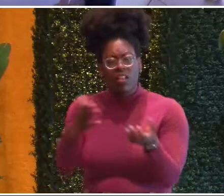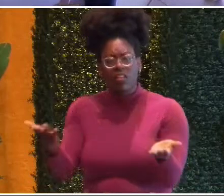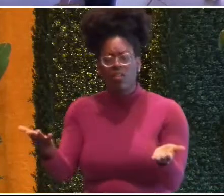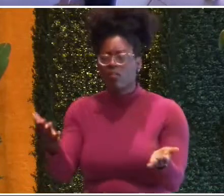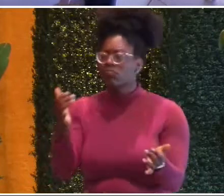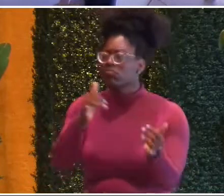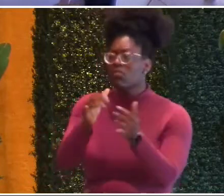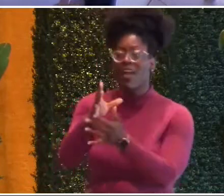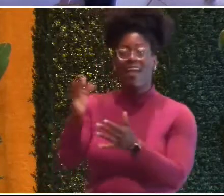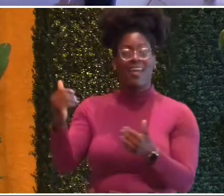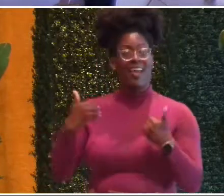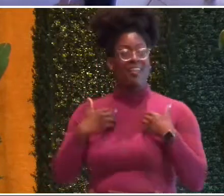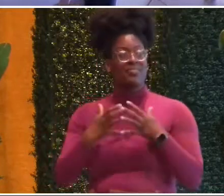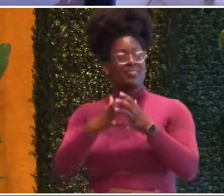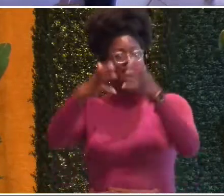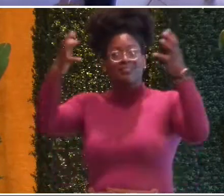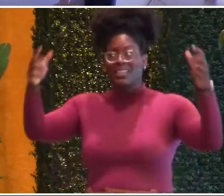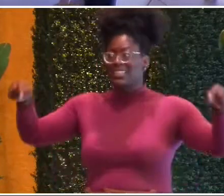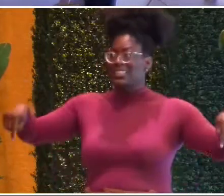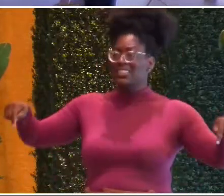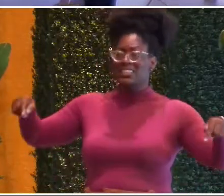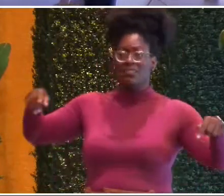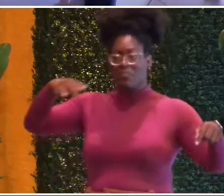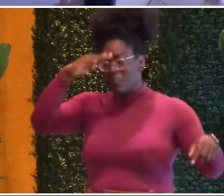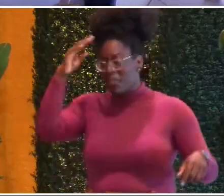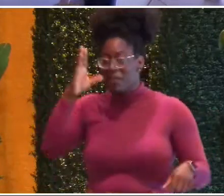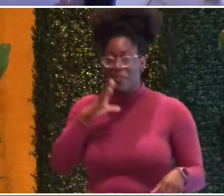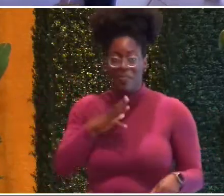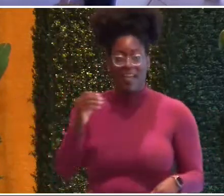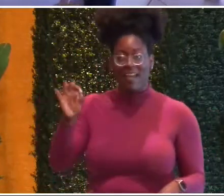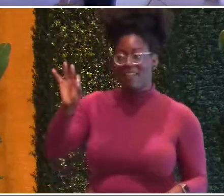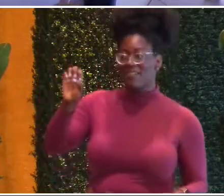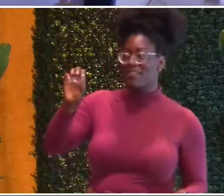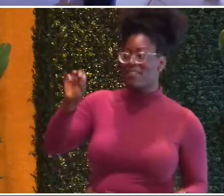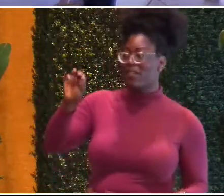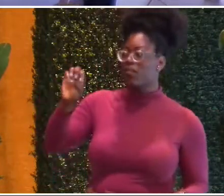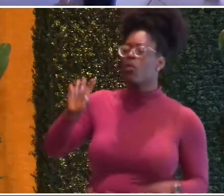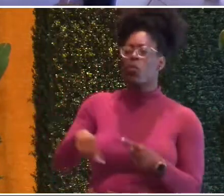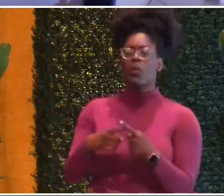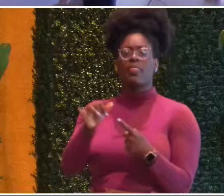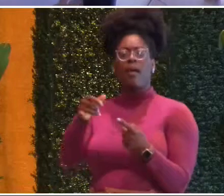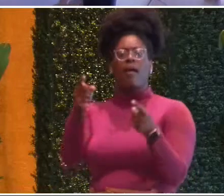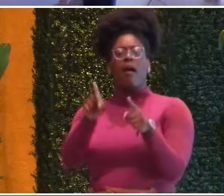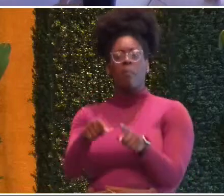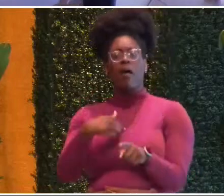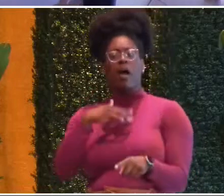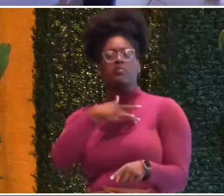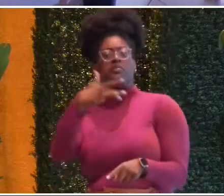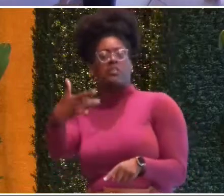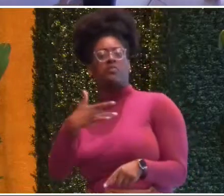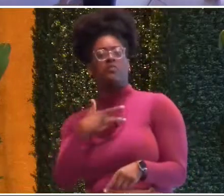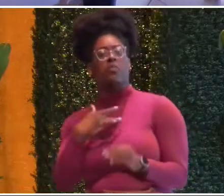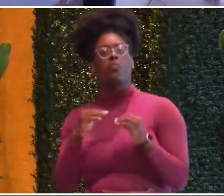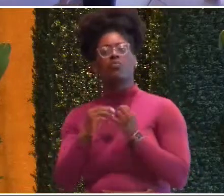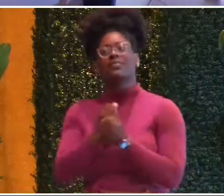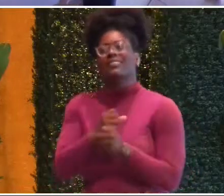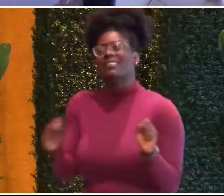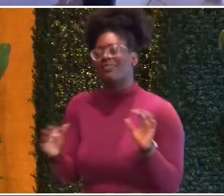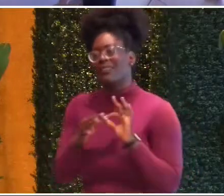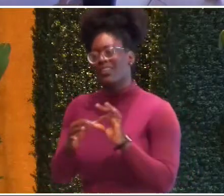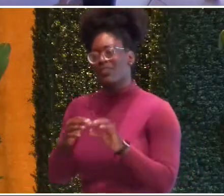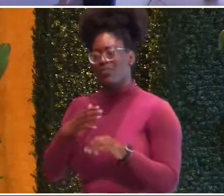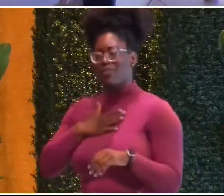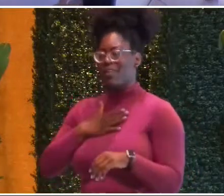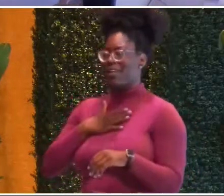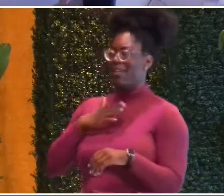Black women and femmes and queer people, I usually feel more comfortable about my safety when it comes to COVID in general. And I think that